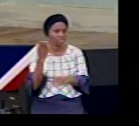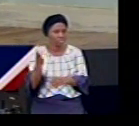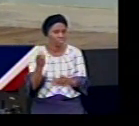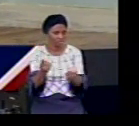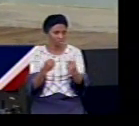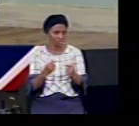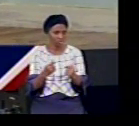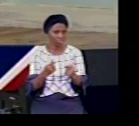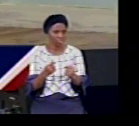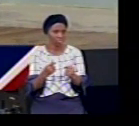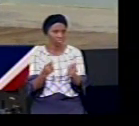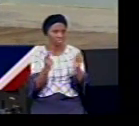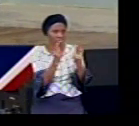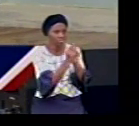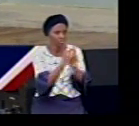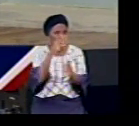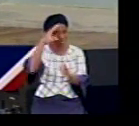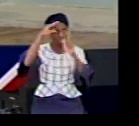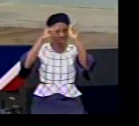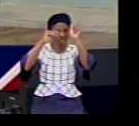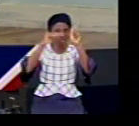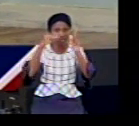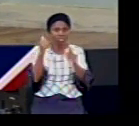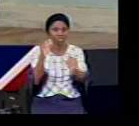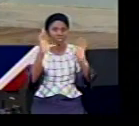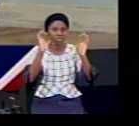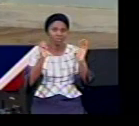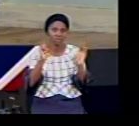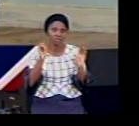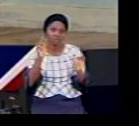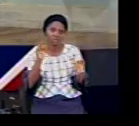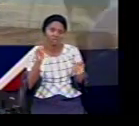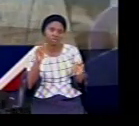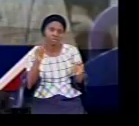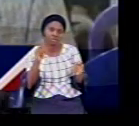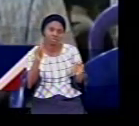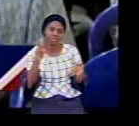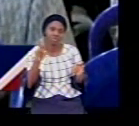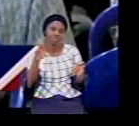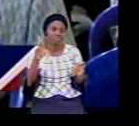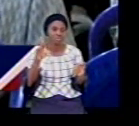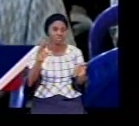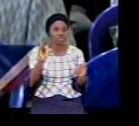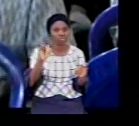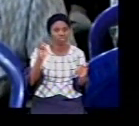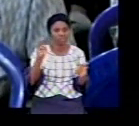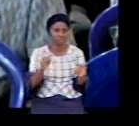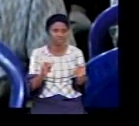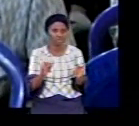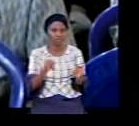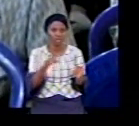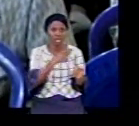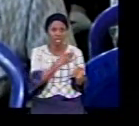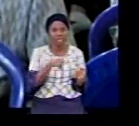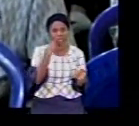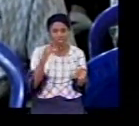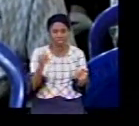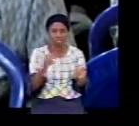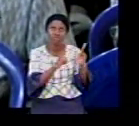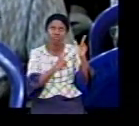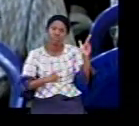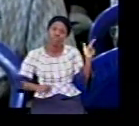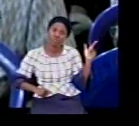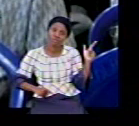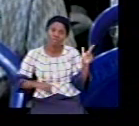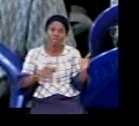a centurion, beseeching him, and saying, Lord, my